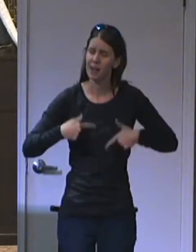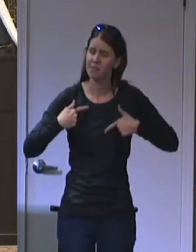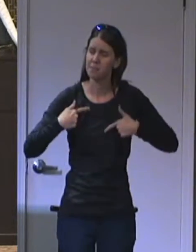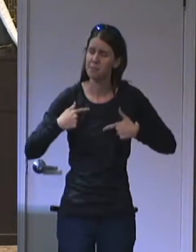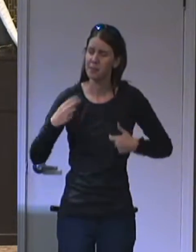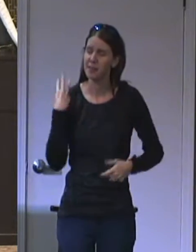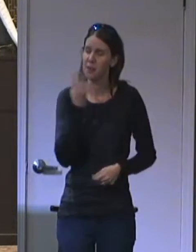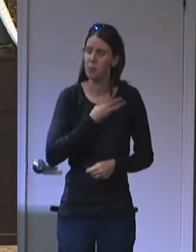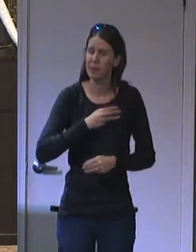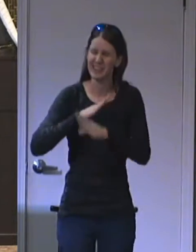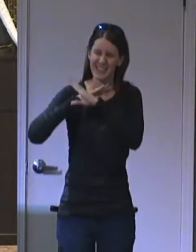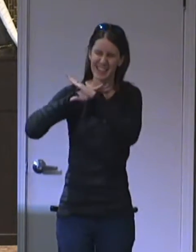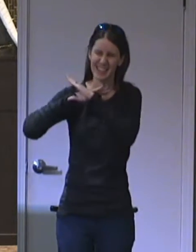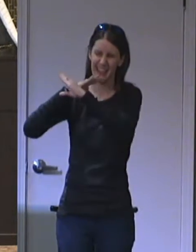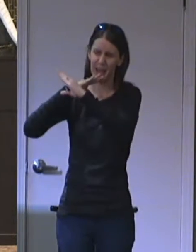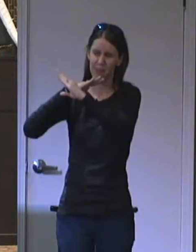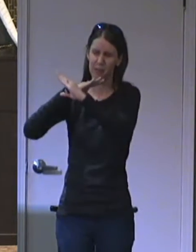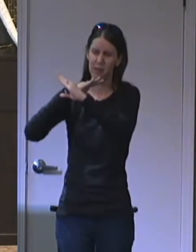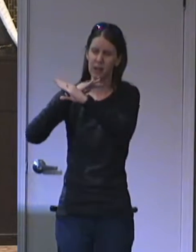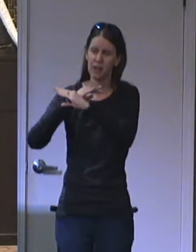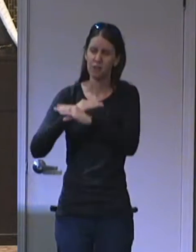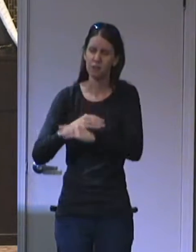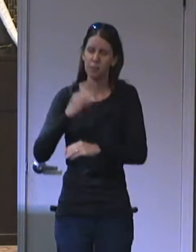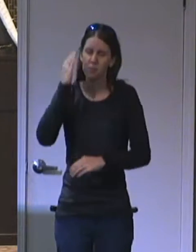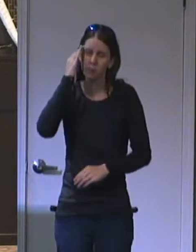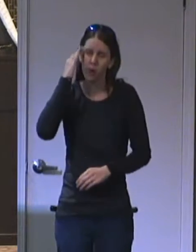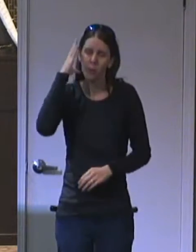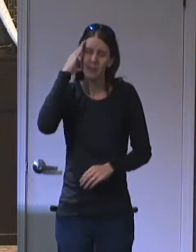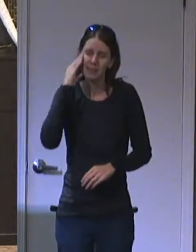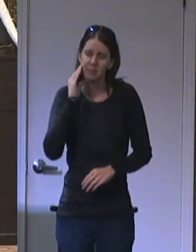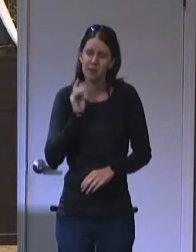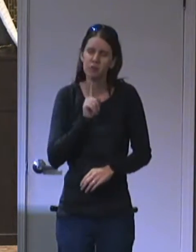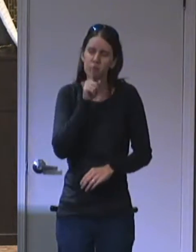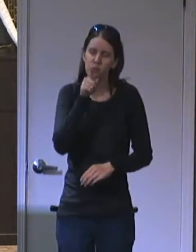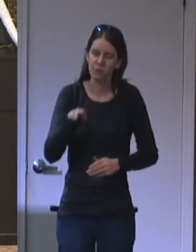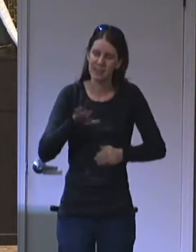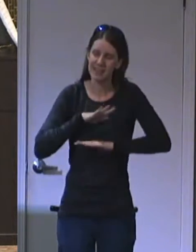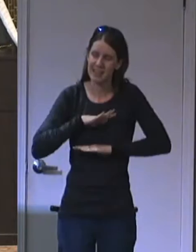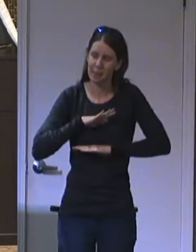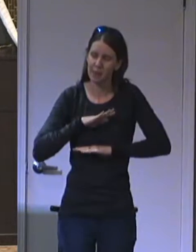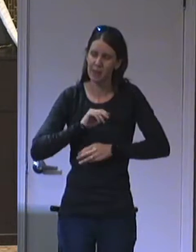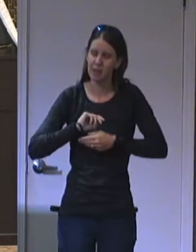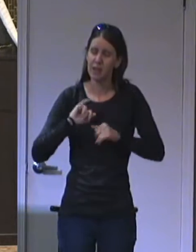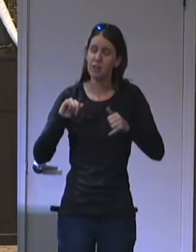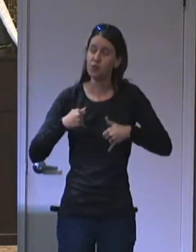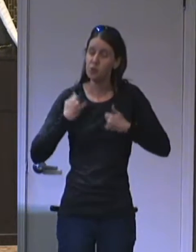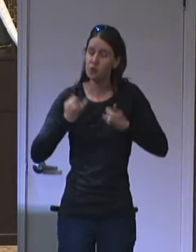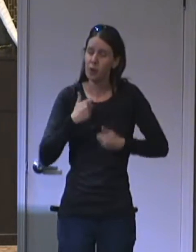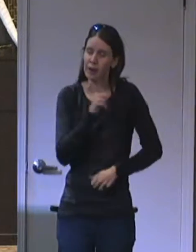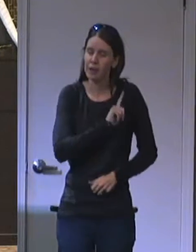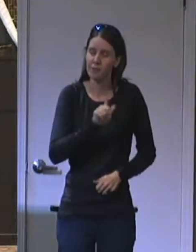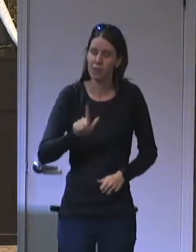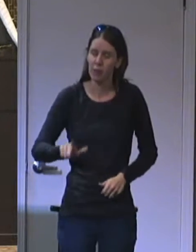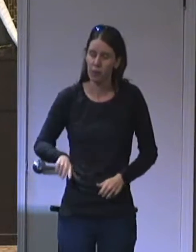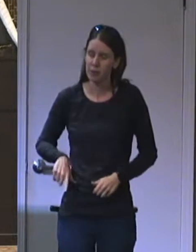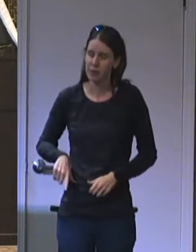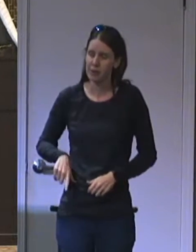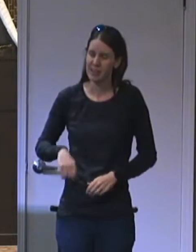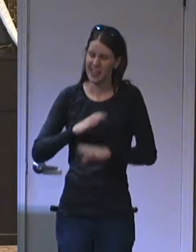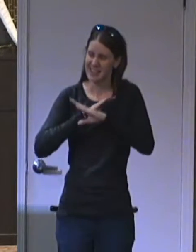we are hindered from knowing real contentment, the peace of God, the joy of the Lord in our